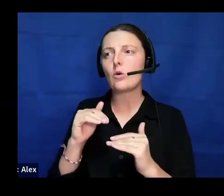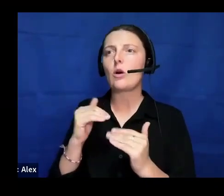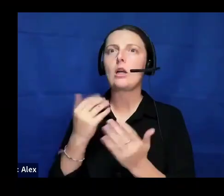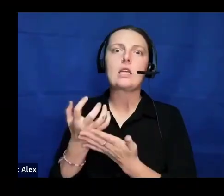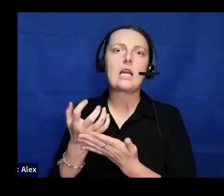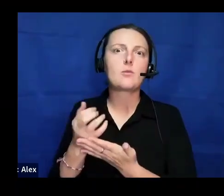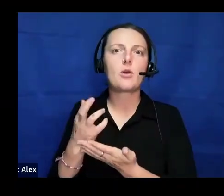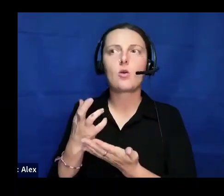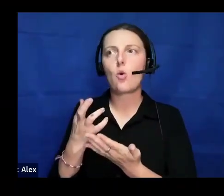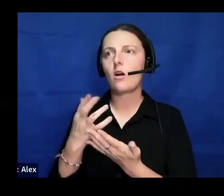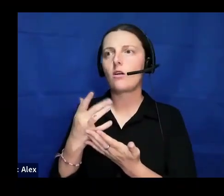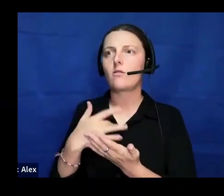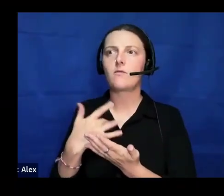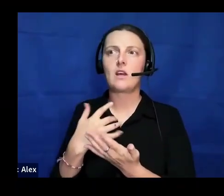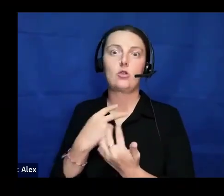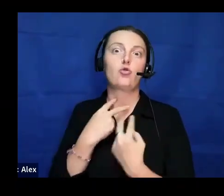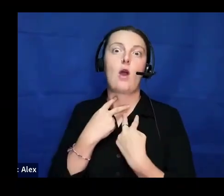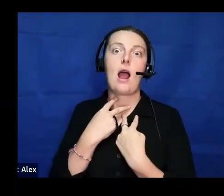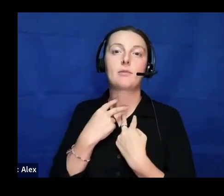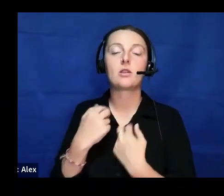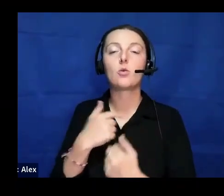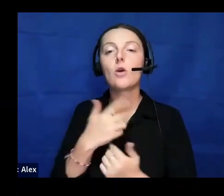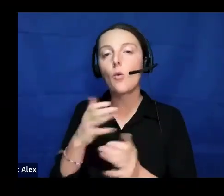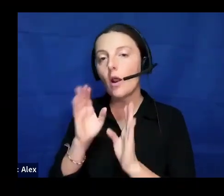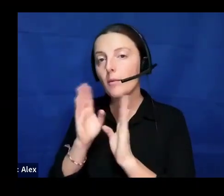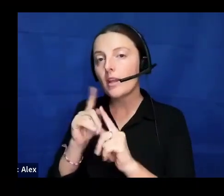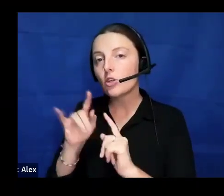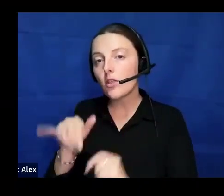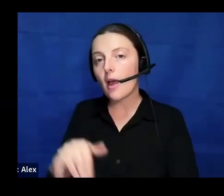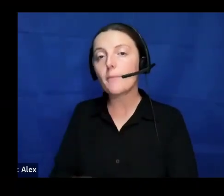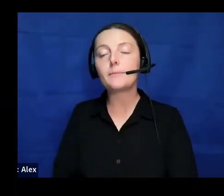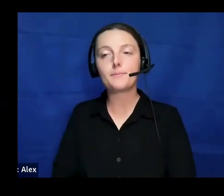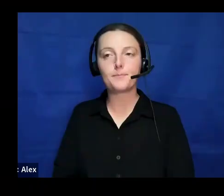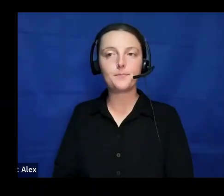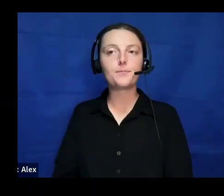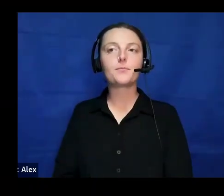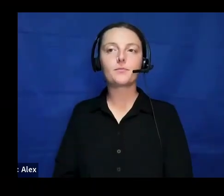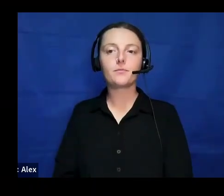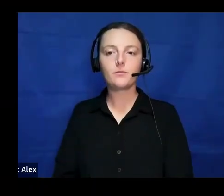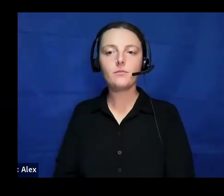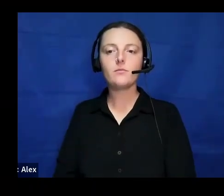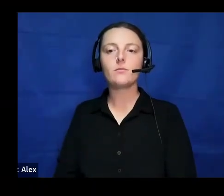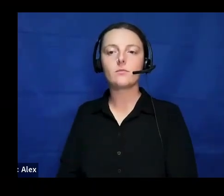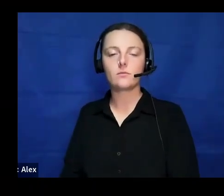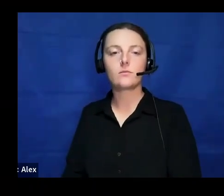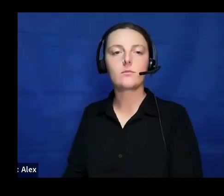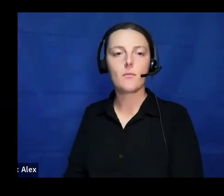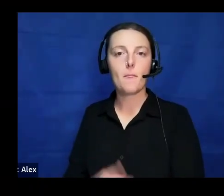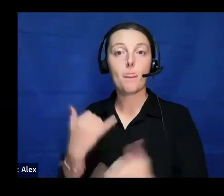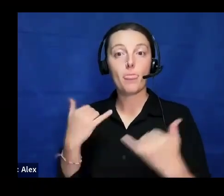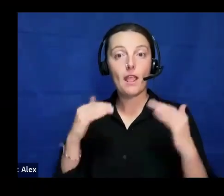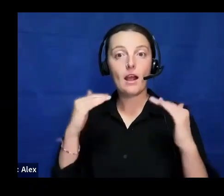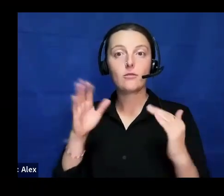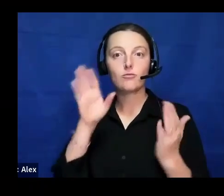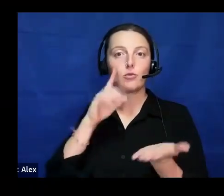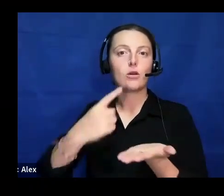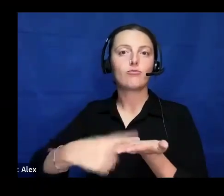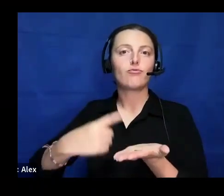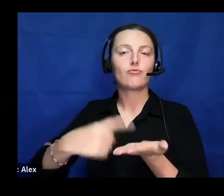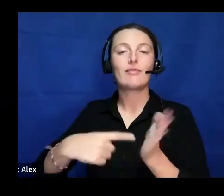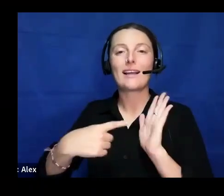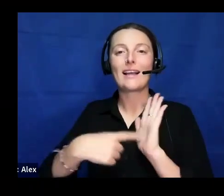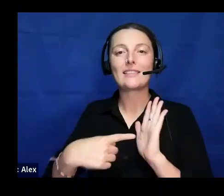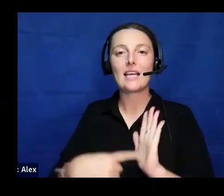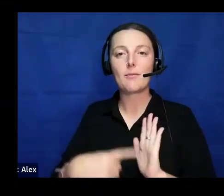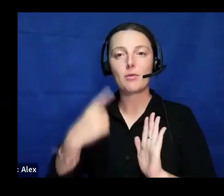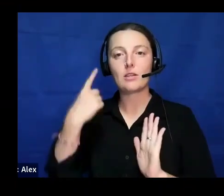that. So moving forward, I'm going to walk us through some examples of symptoms of depression that we can, be